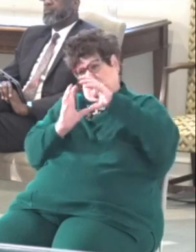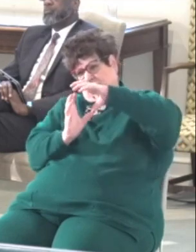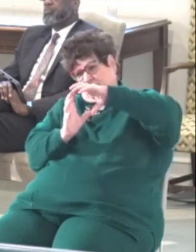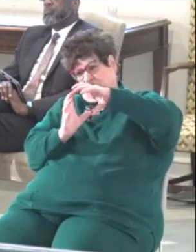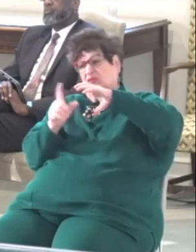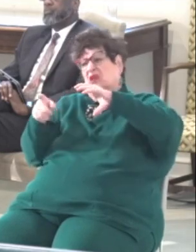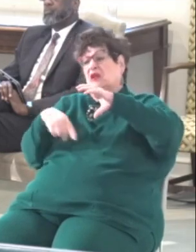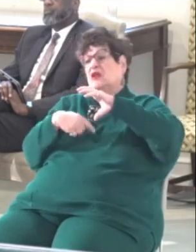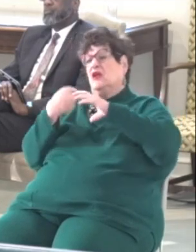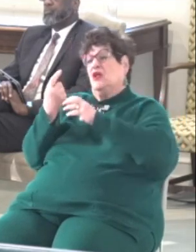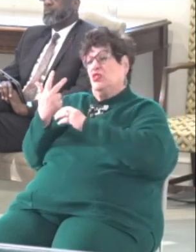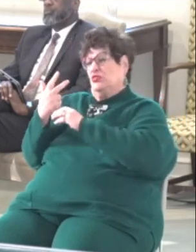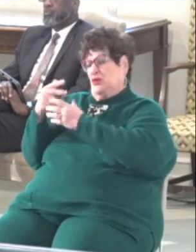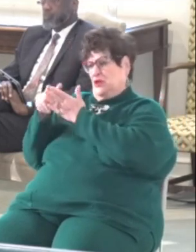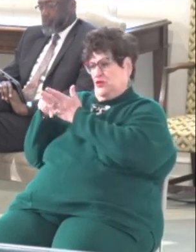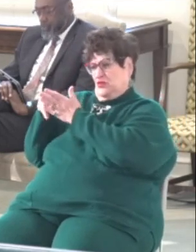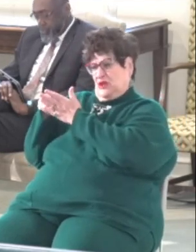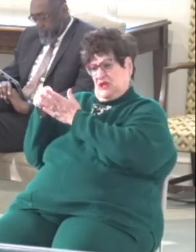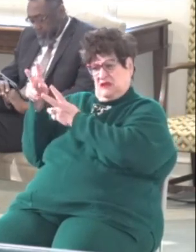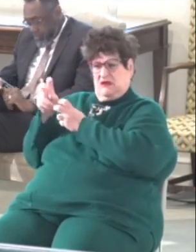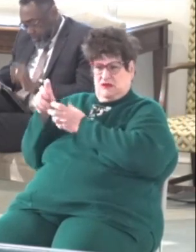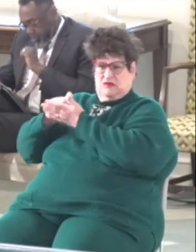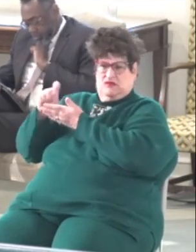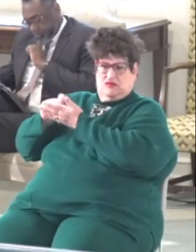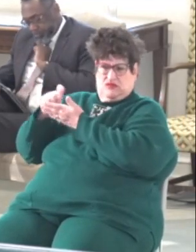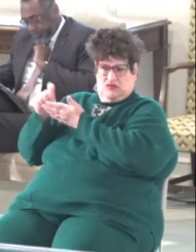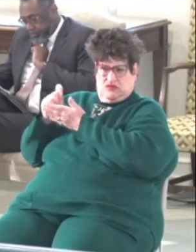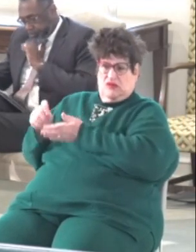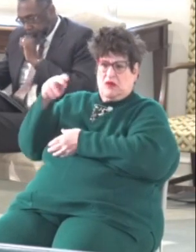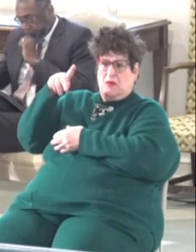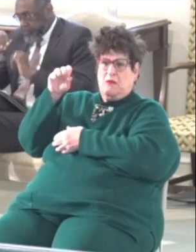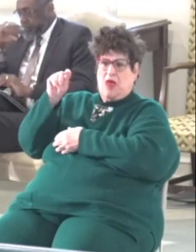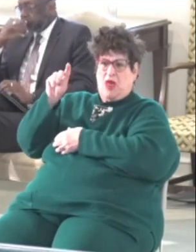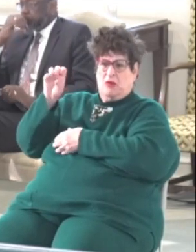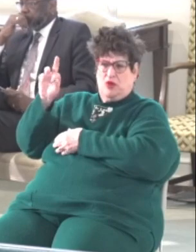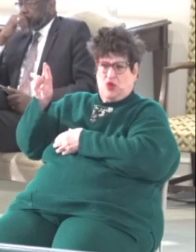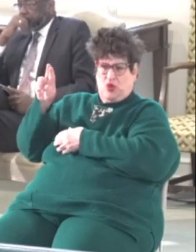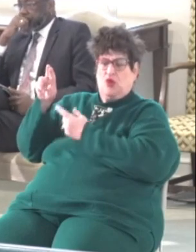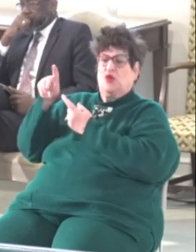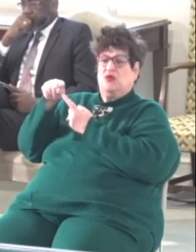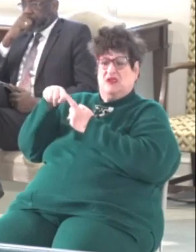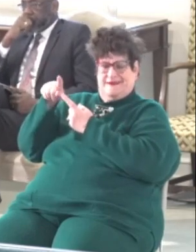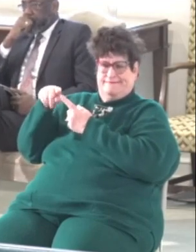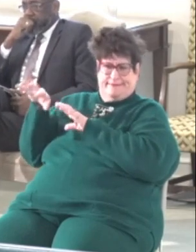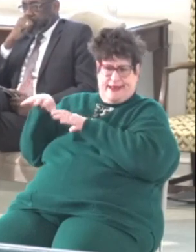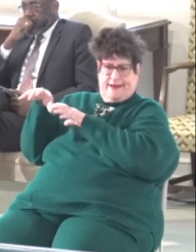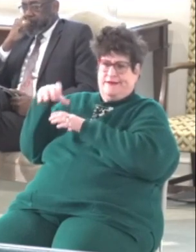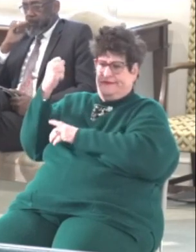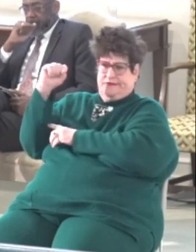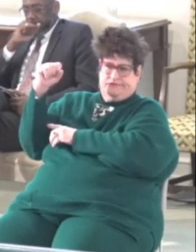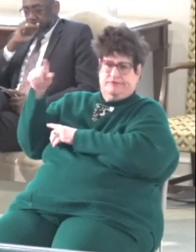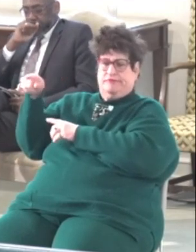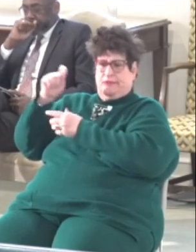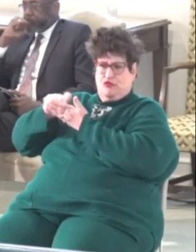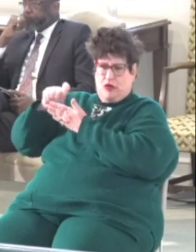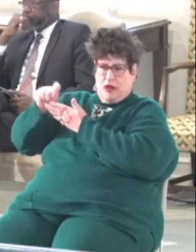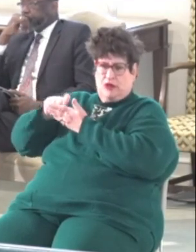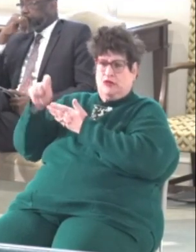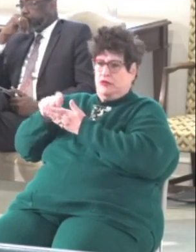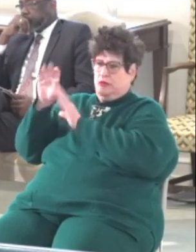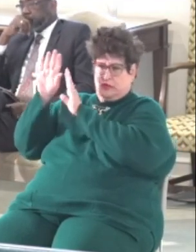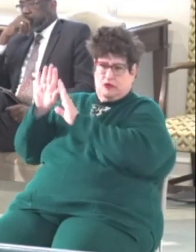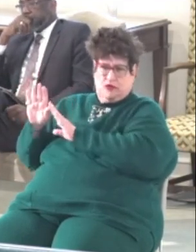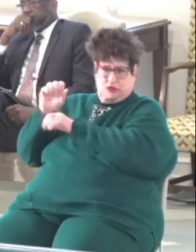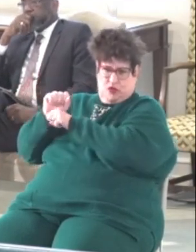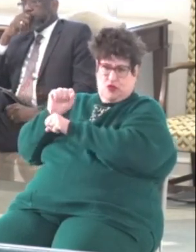readings in particular. Parker Palmer, the Quaker activist, writer who does such wonderful work. Thinking